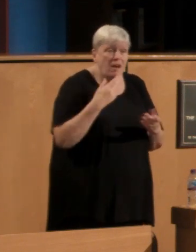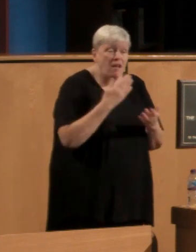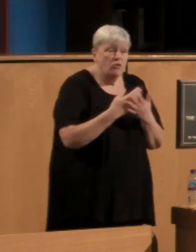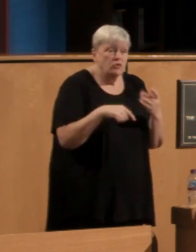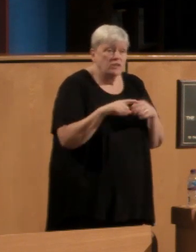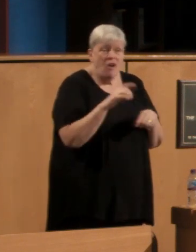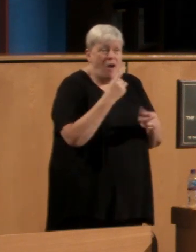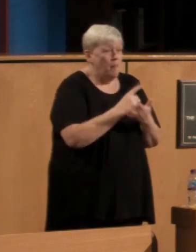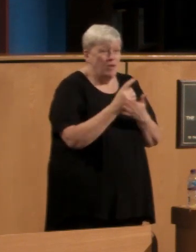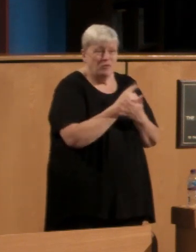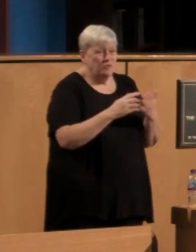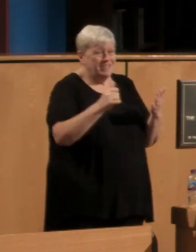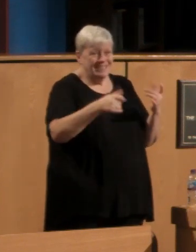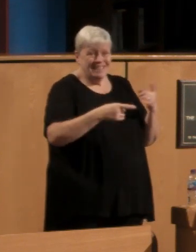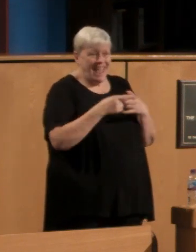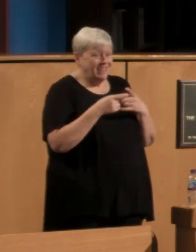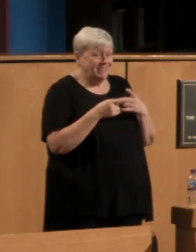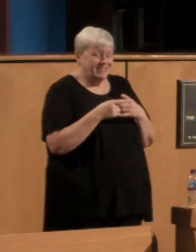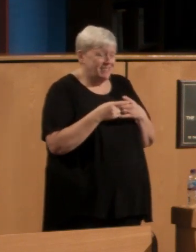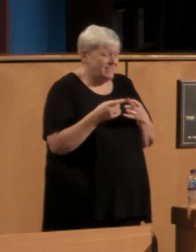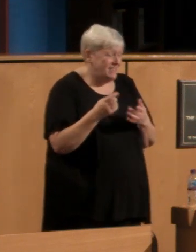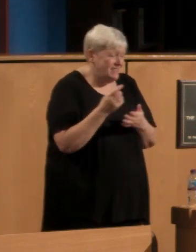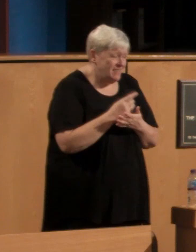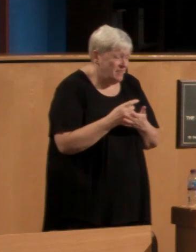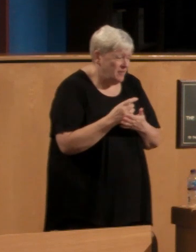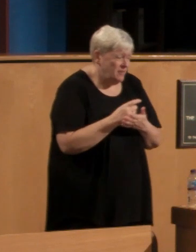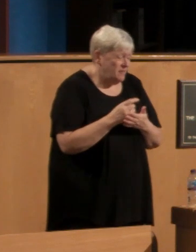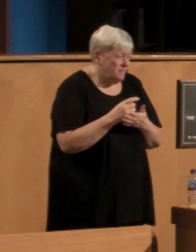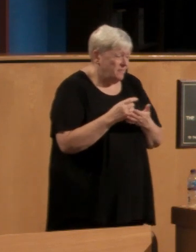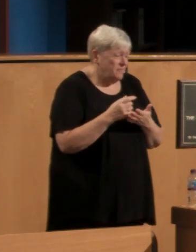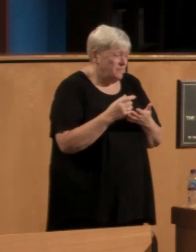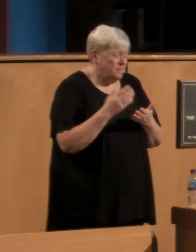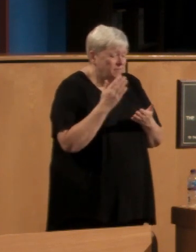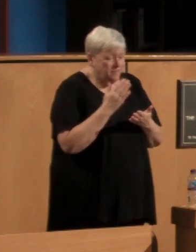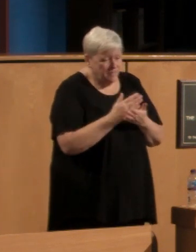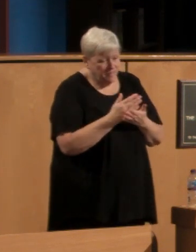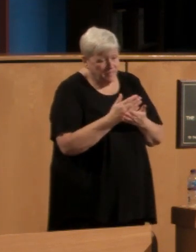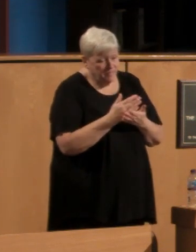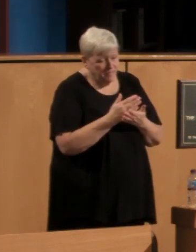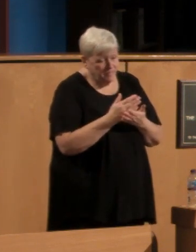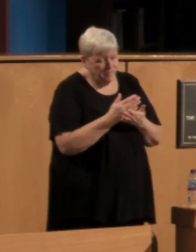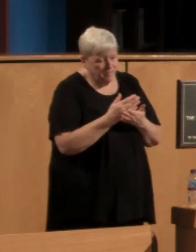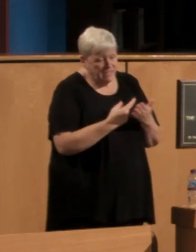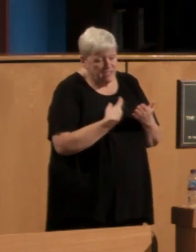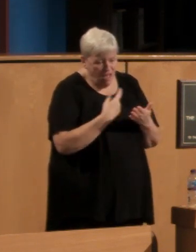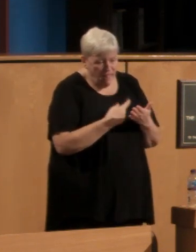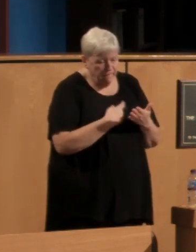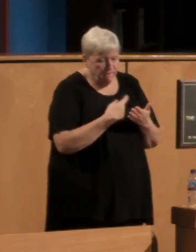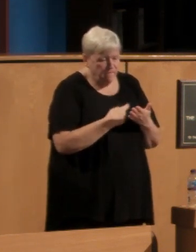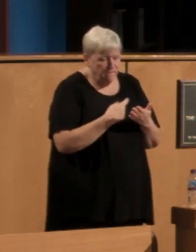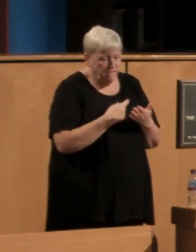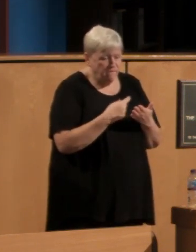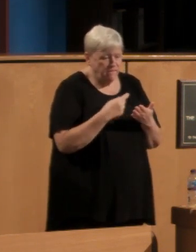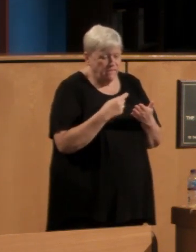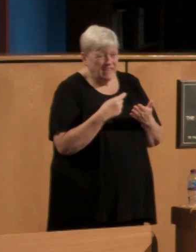about sexuality. It's, as Bell Hooks describes it, it's about being, about the self that is at odds with